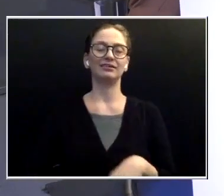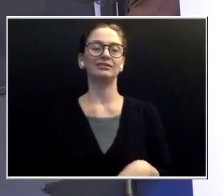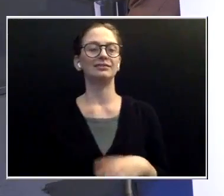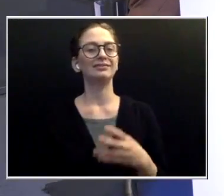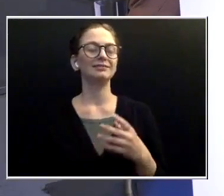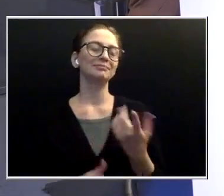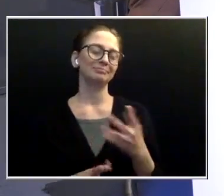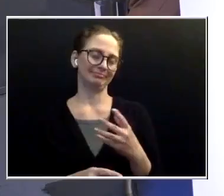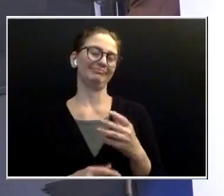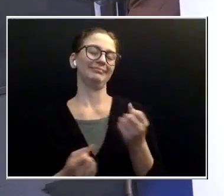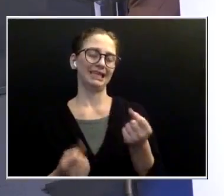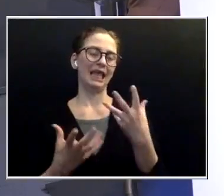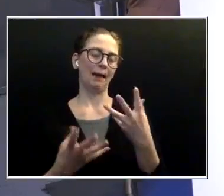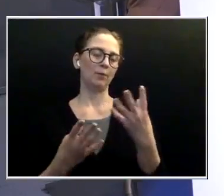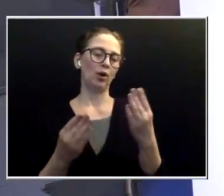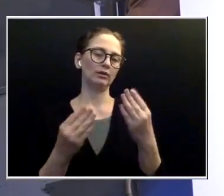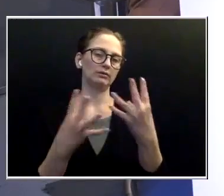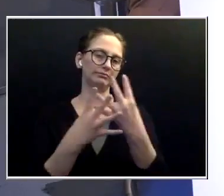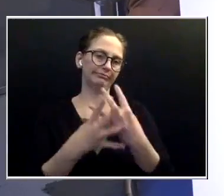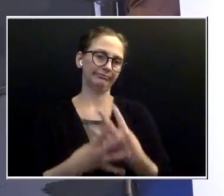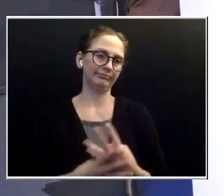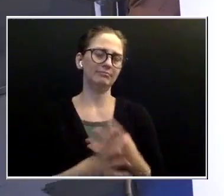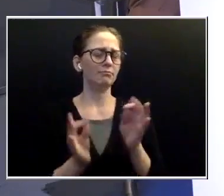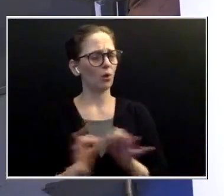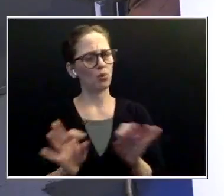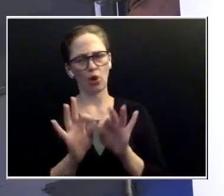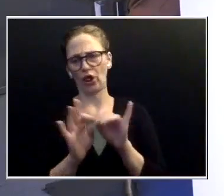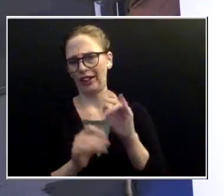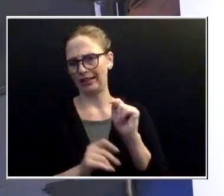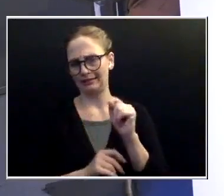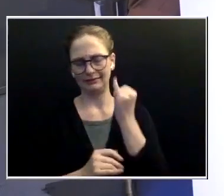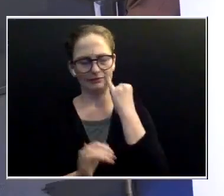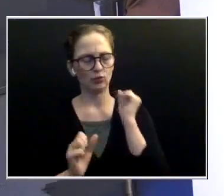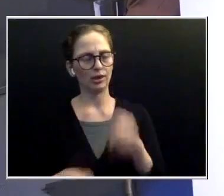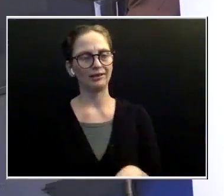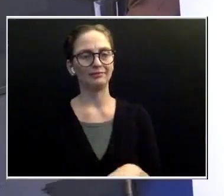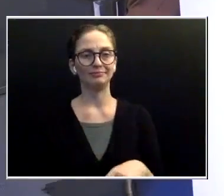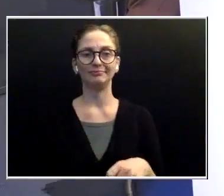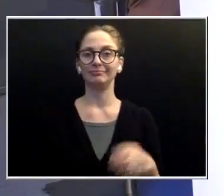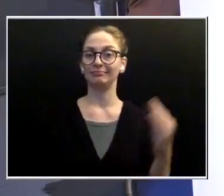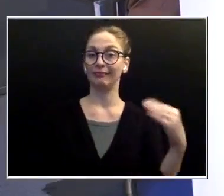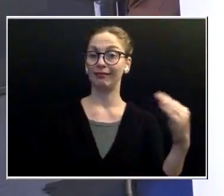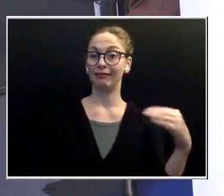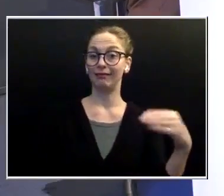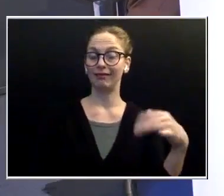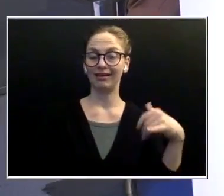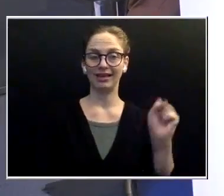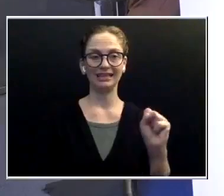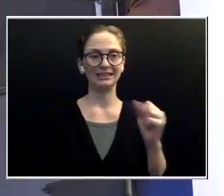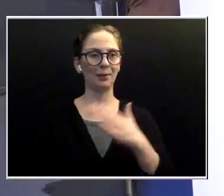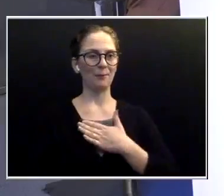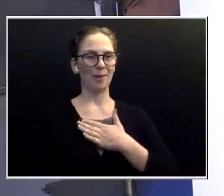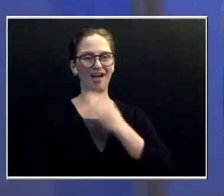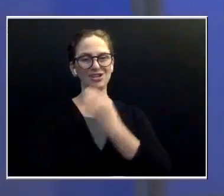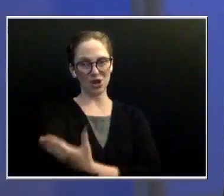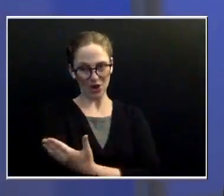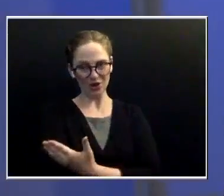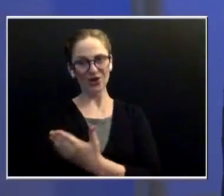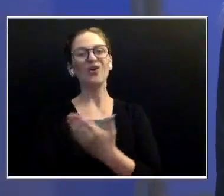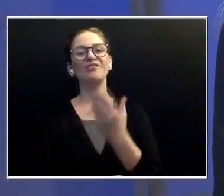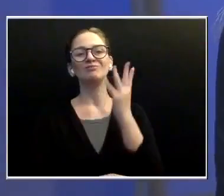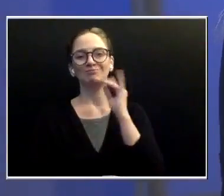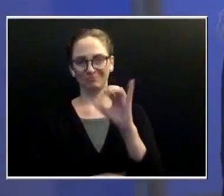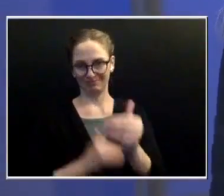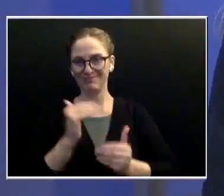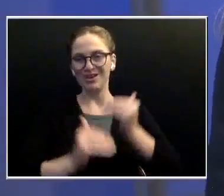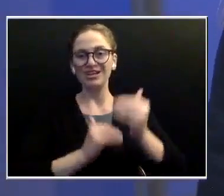But well worth it if you can do it. It is so worth it, yes. Yes, as Courtney can attest. My daughter actually went through the process of trying to be a stool